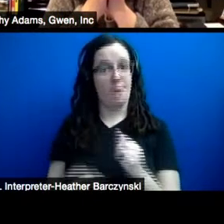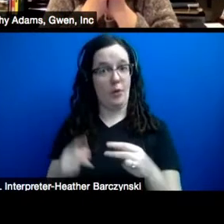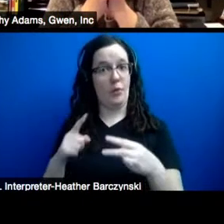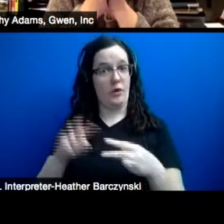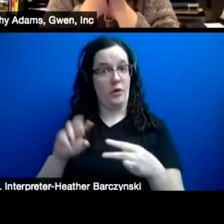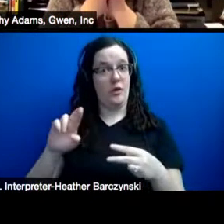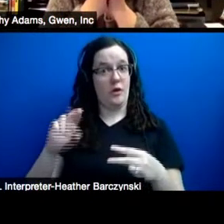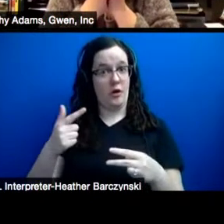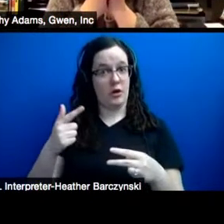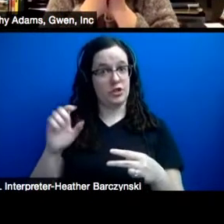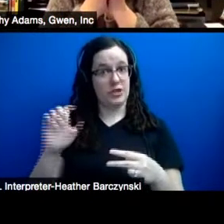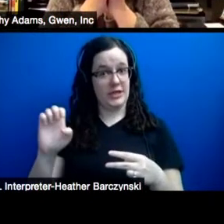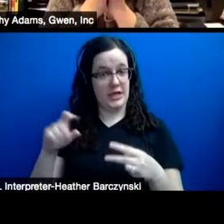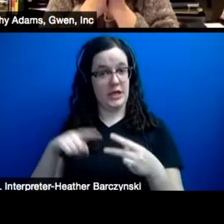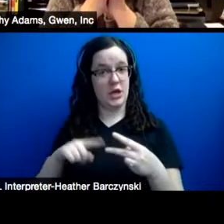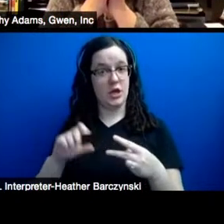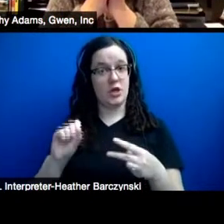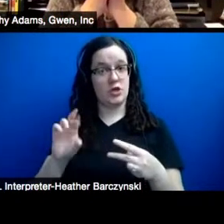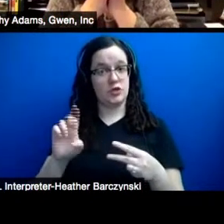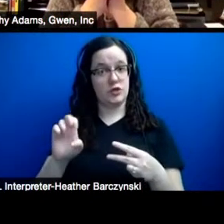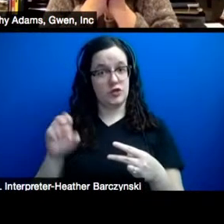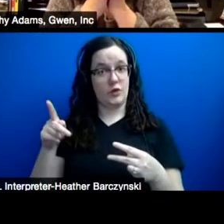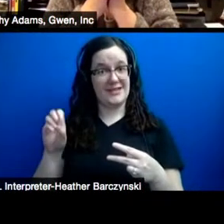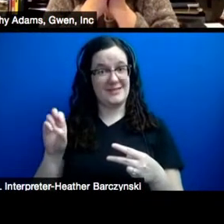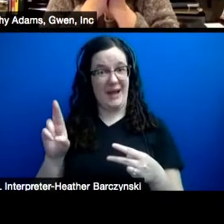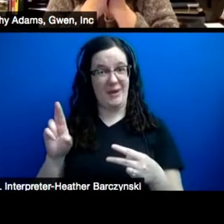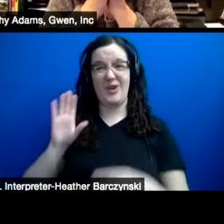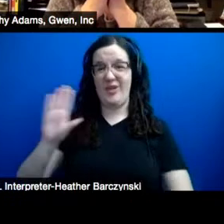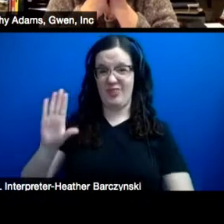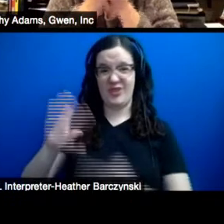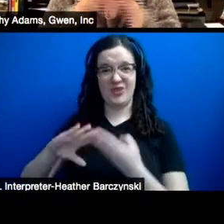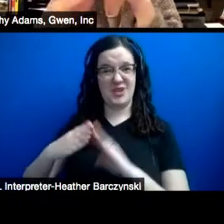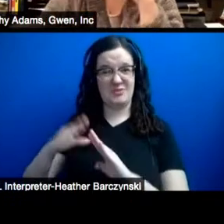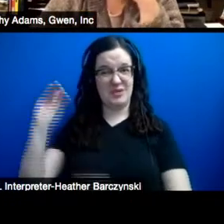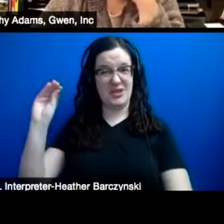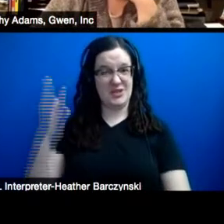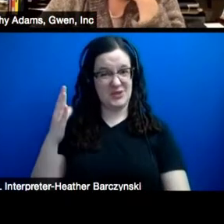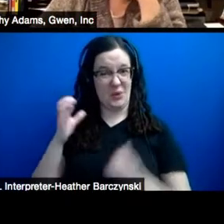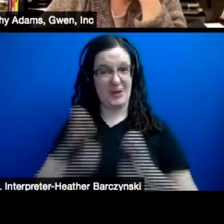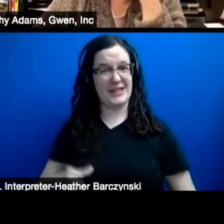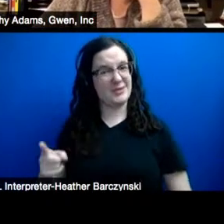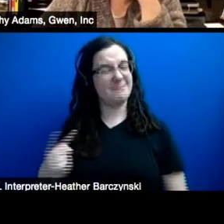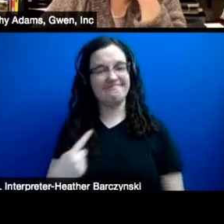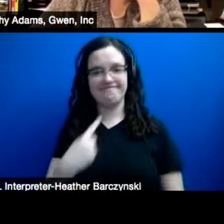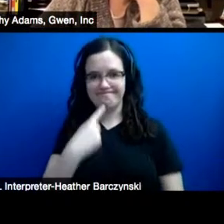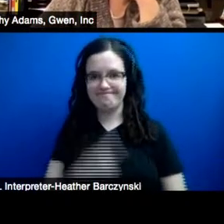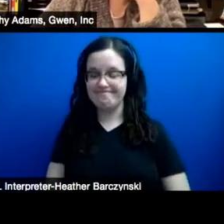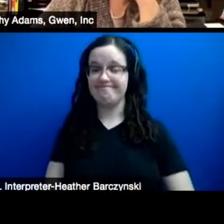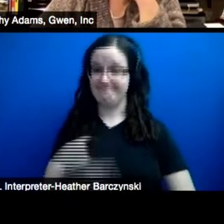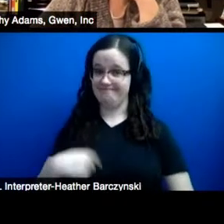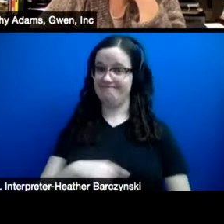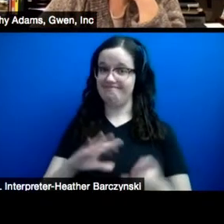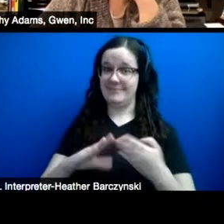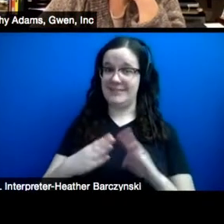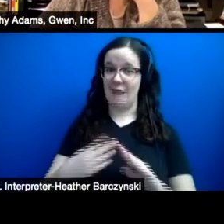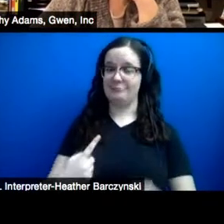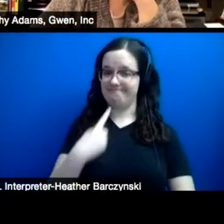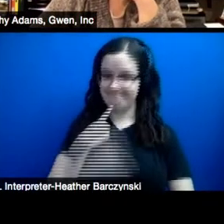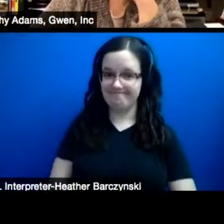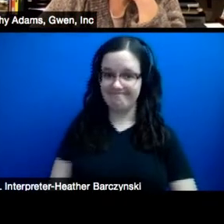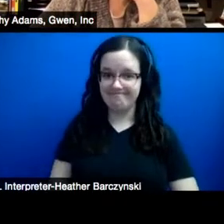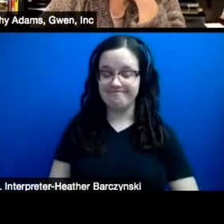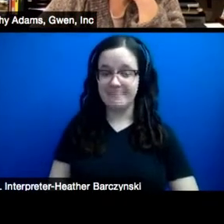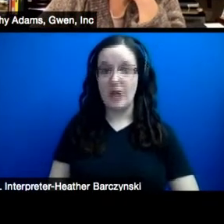Power have let their community solar customers down. They've let the town down. Those